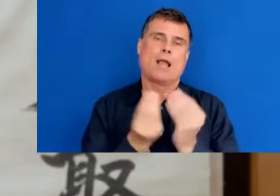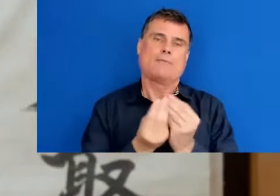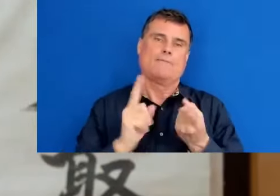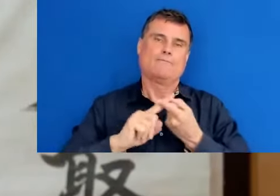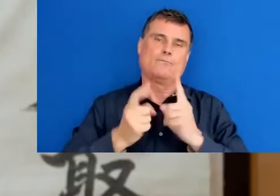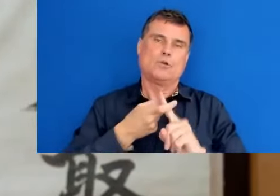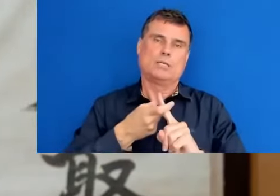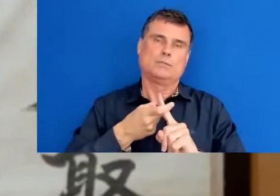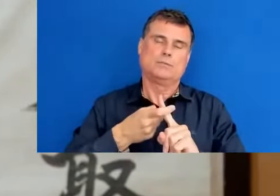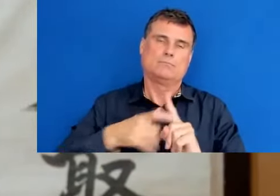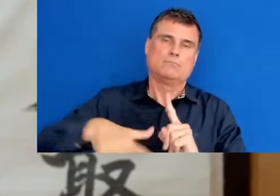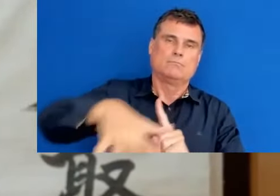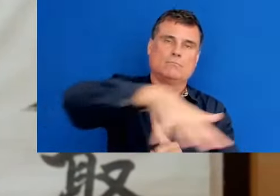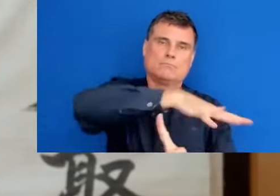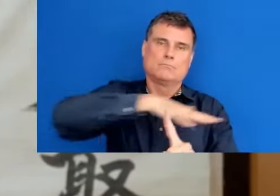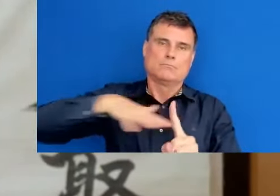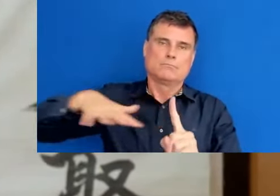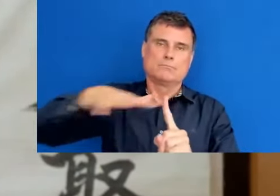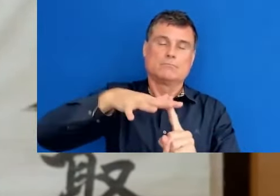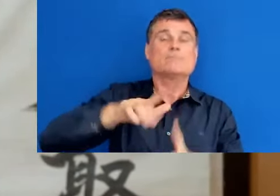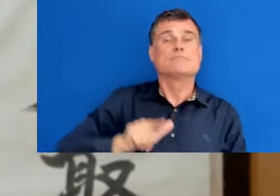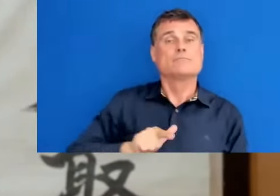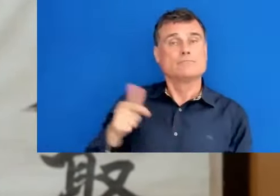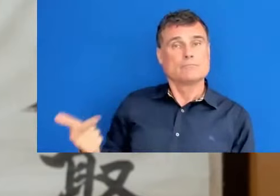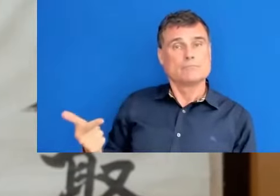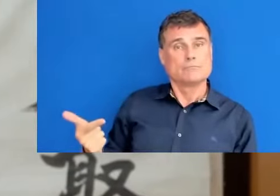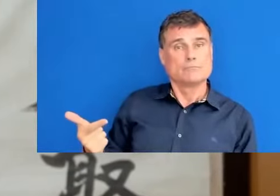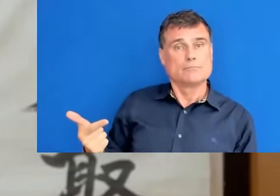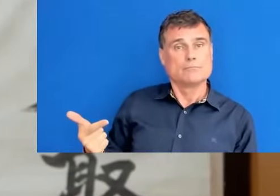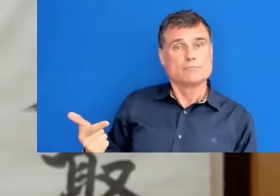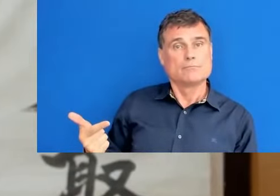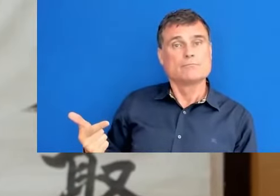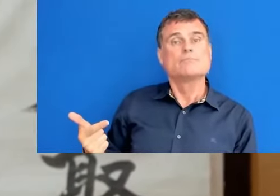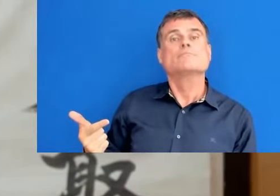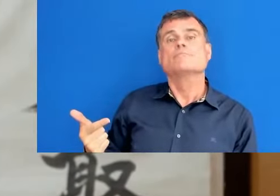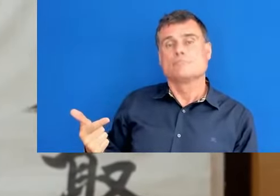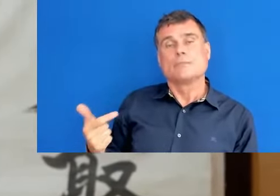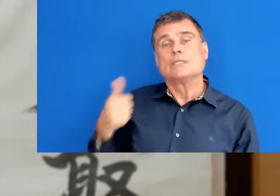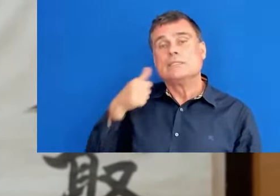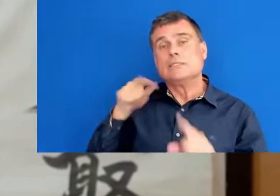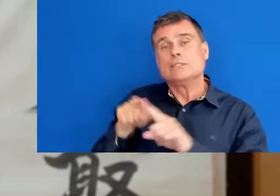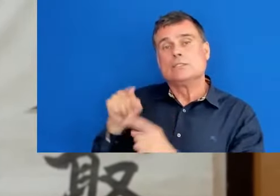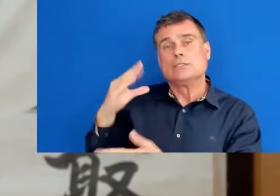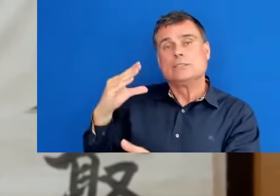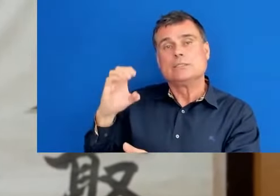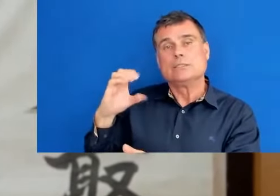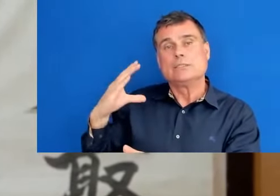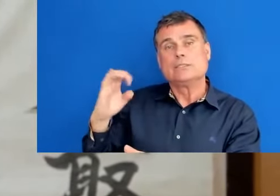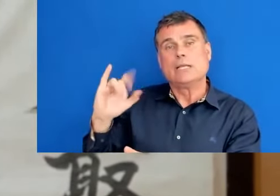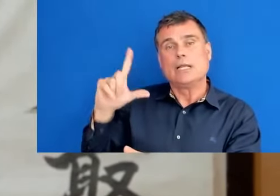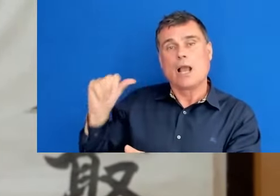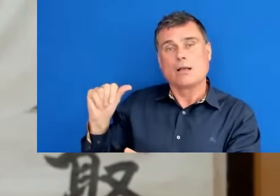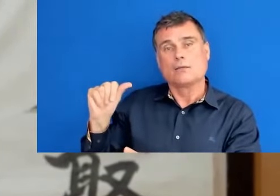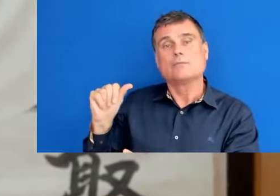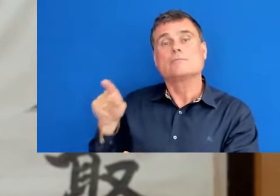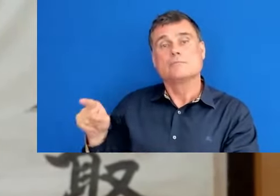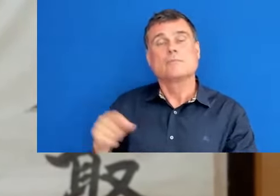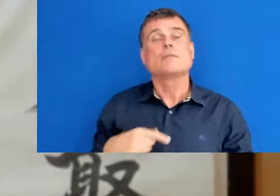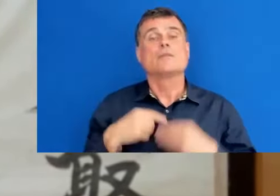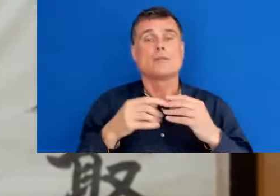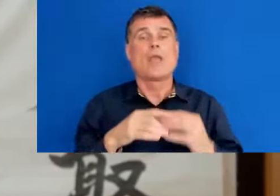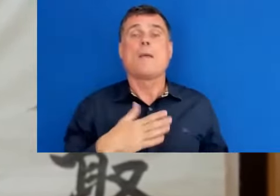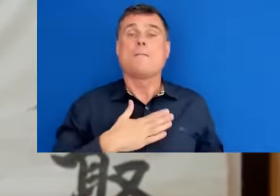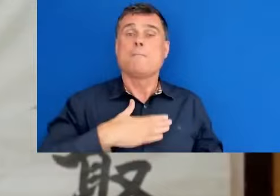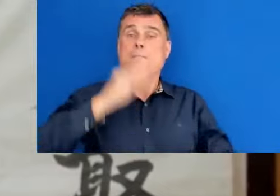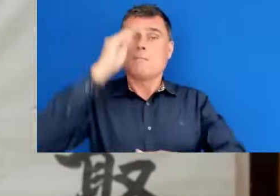Siam. Asiam nasieya anta Cecilia Point talitanatwa homasquiam. You know, my son goes to school